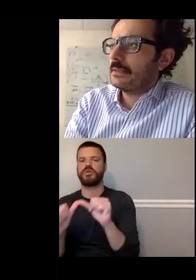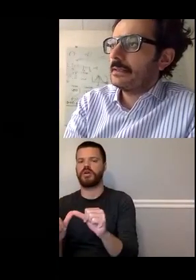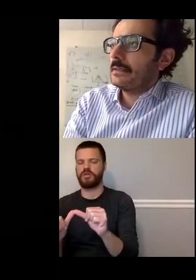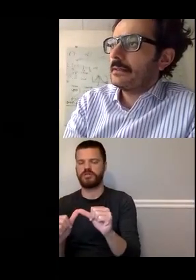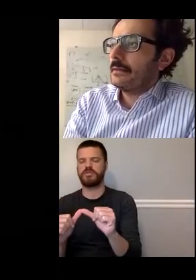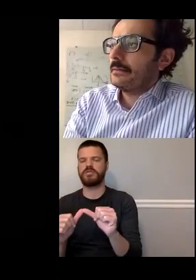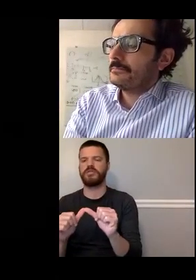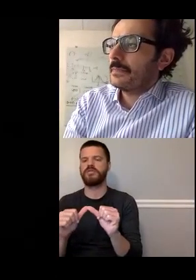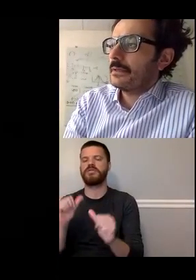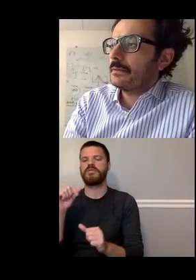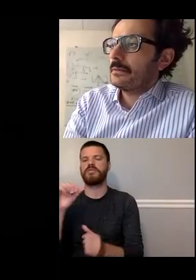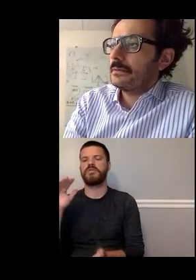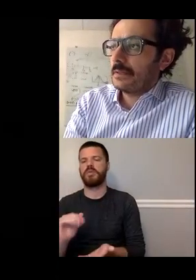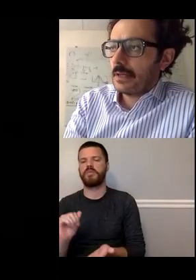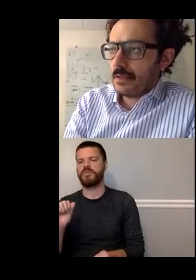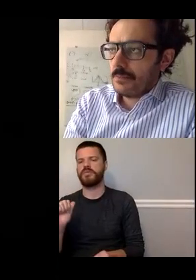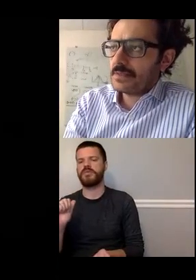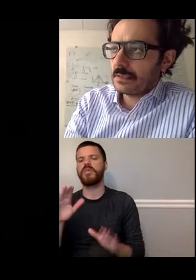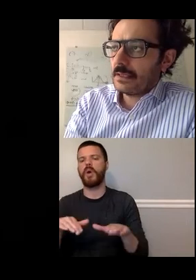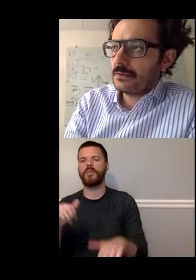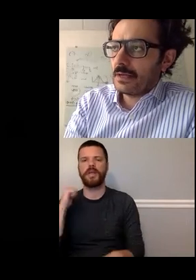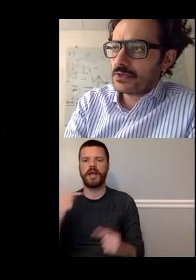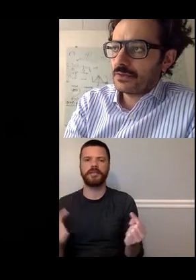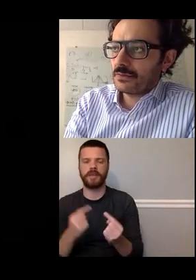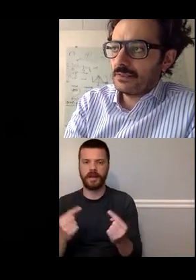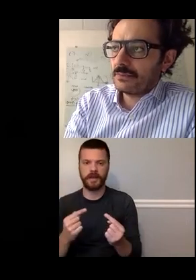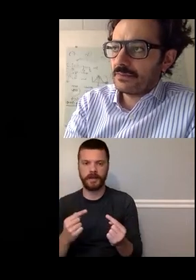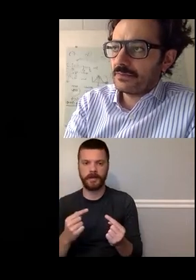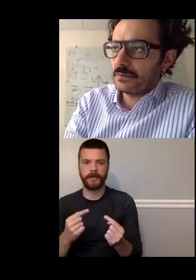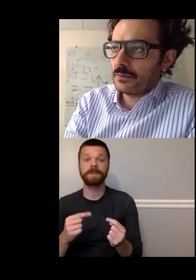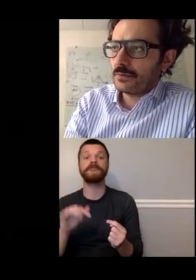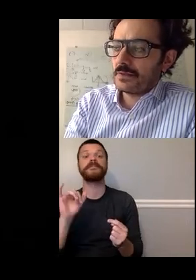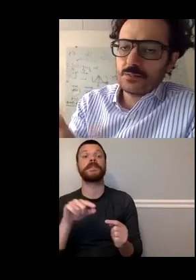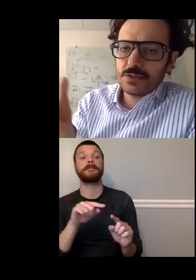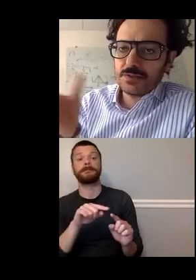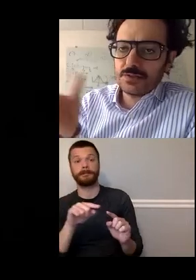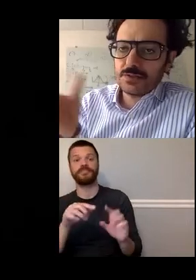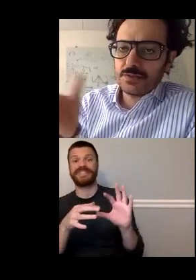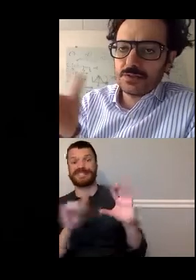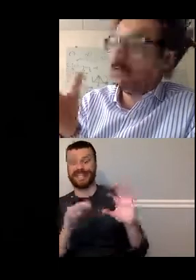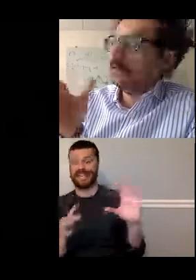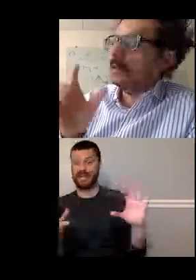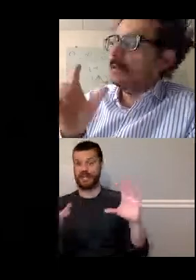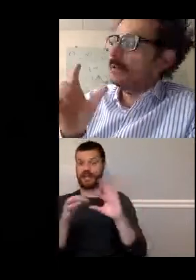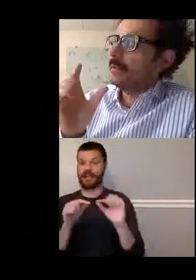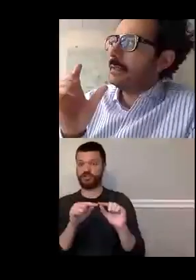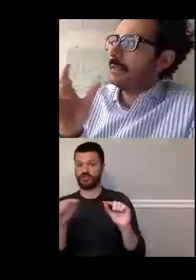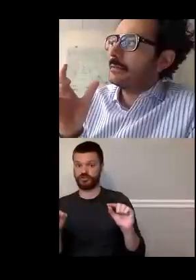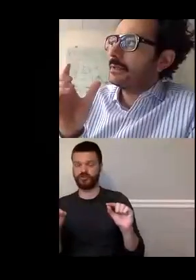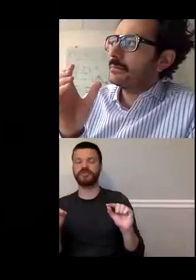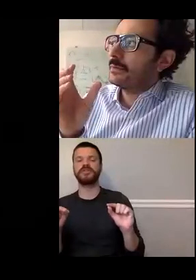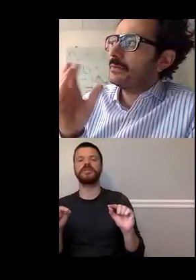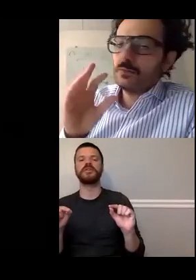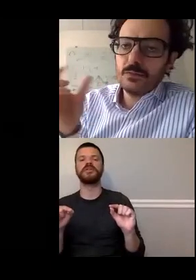that the accumbens, again, connection to the medial prefrontal cortex, which is a